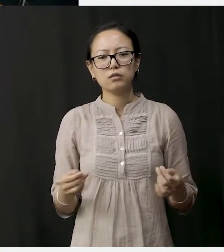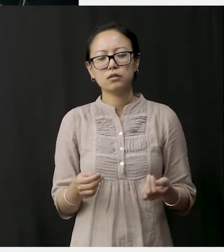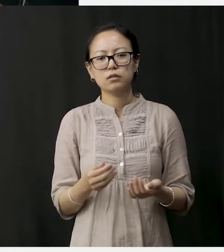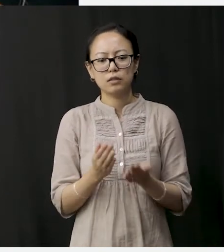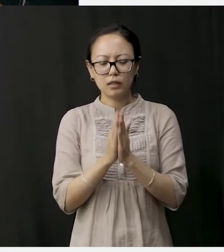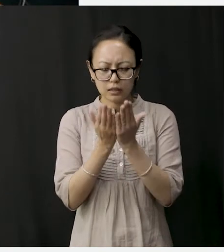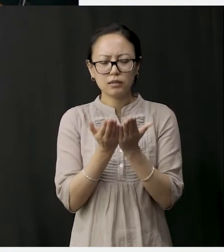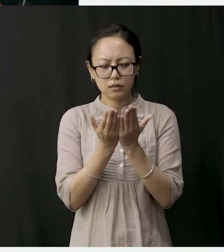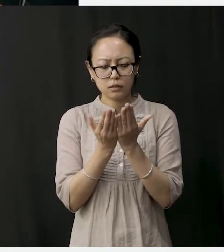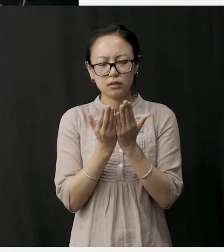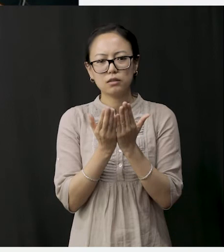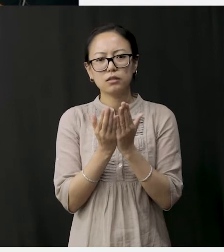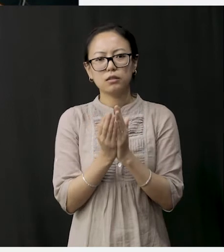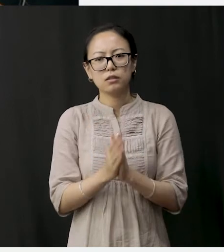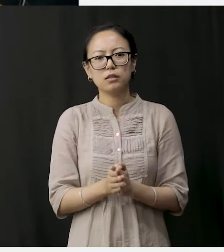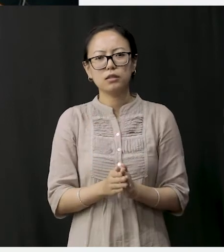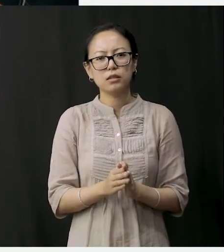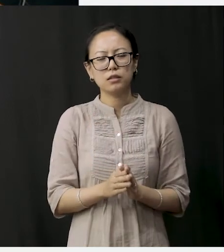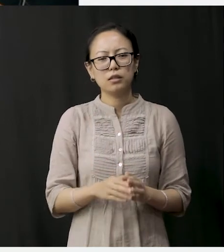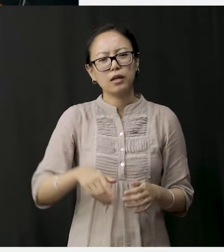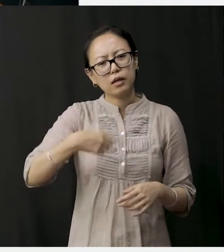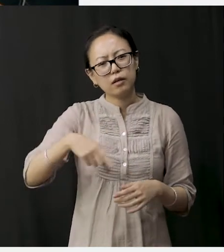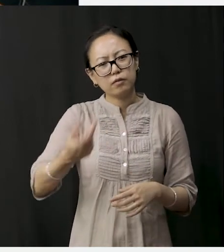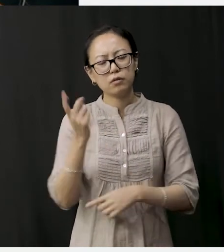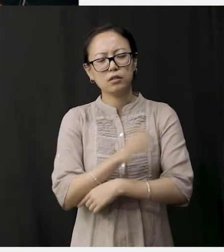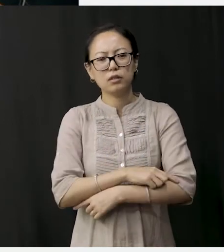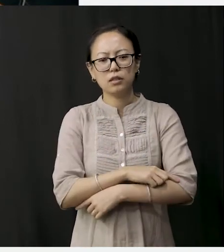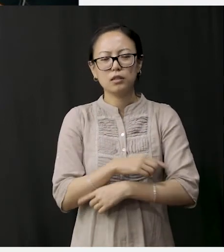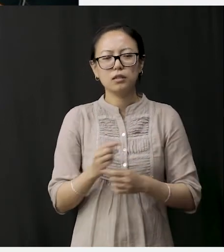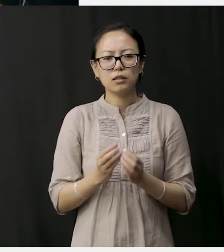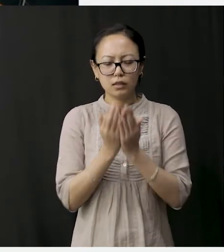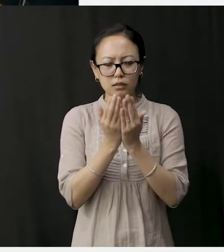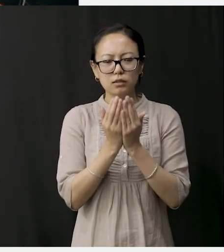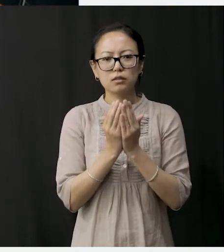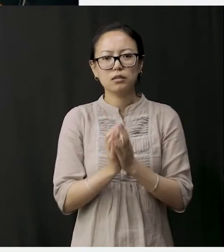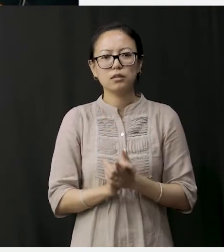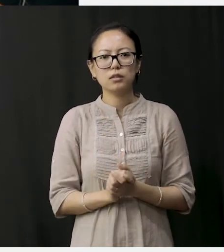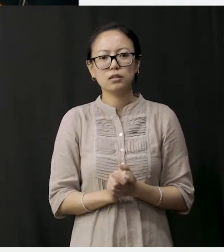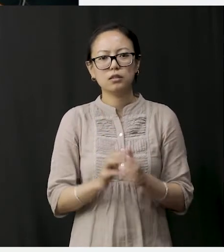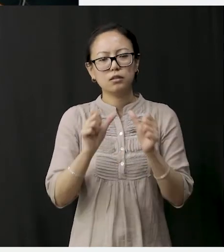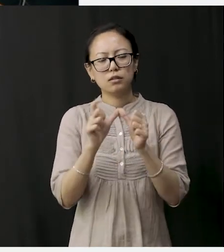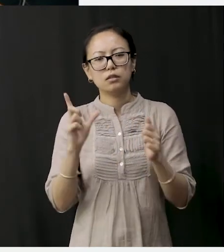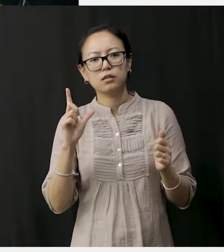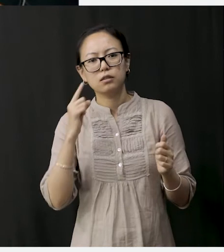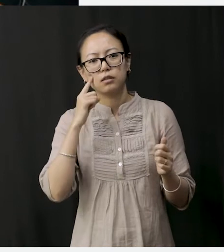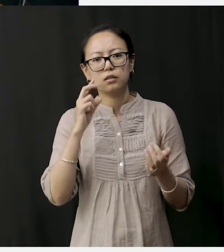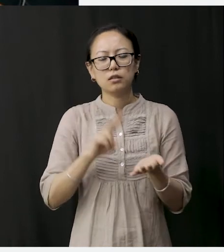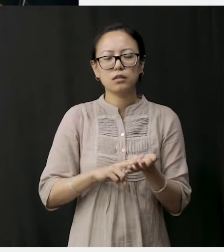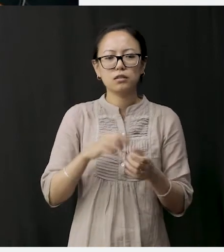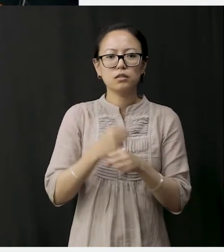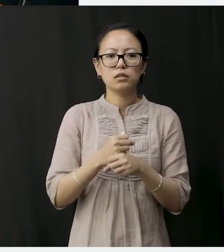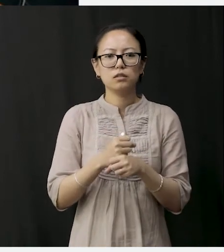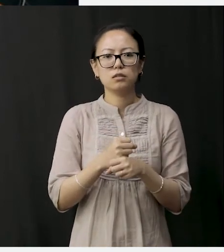Okay, Aling is a very good boy, right? He not only helped his mother, he not only joined his uncle to go to the